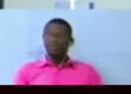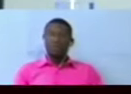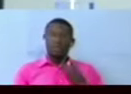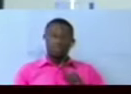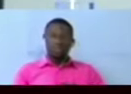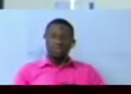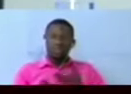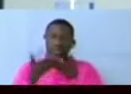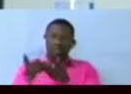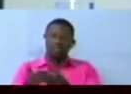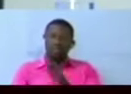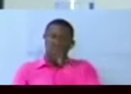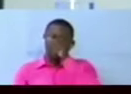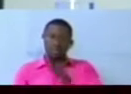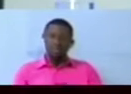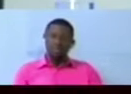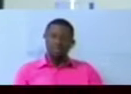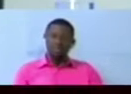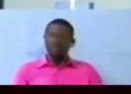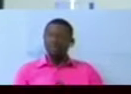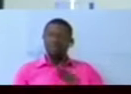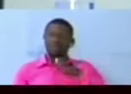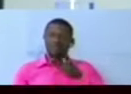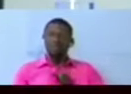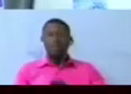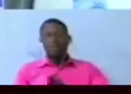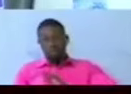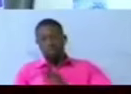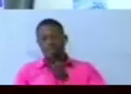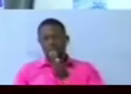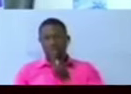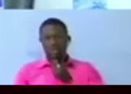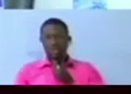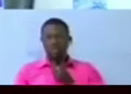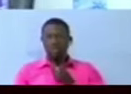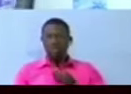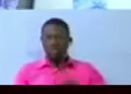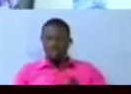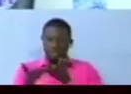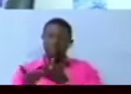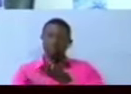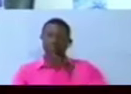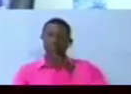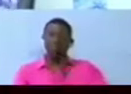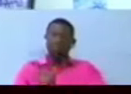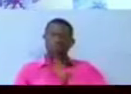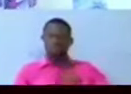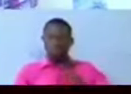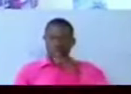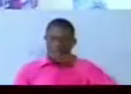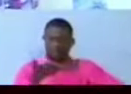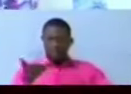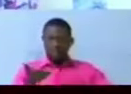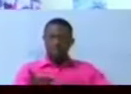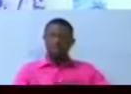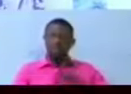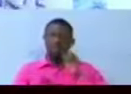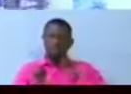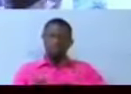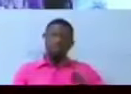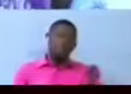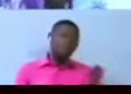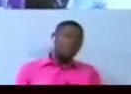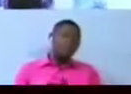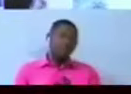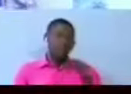somebody for money. Yes. All right. Okay. Because of lawyer, pour ma muna am lawyer, ñom ñu mën ma